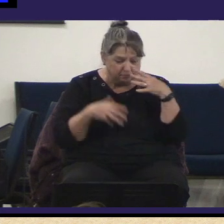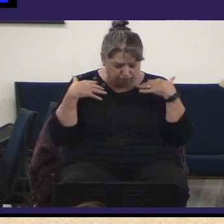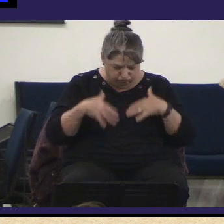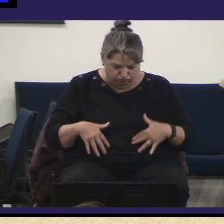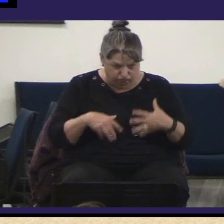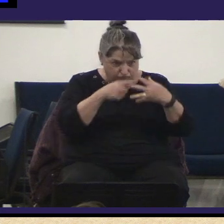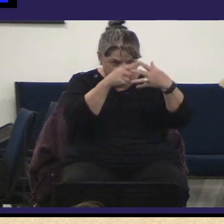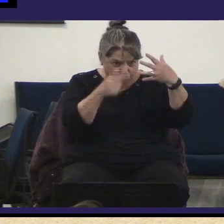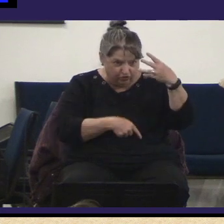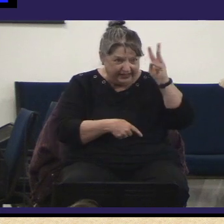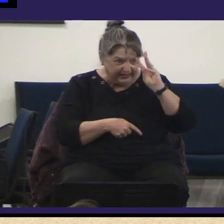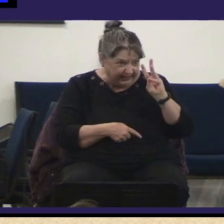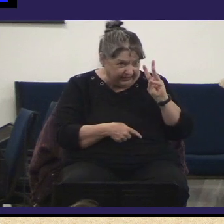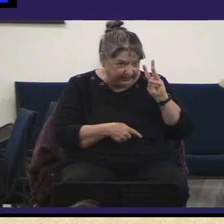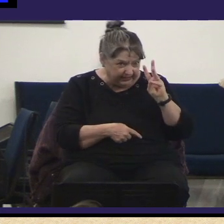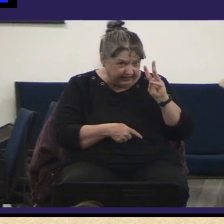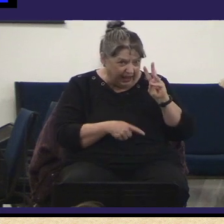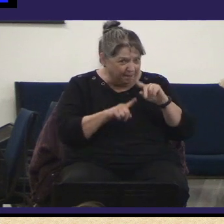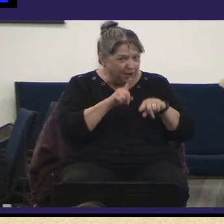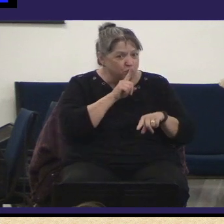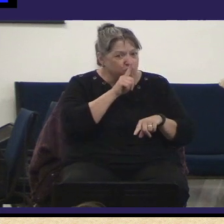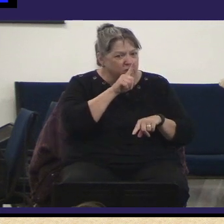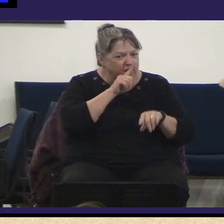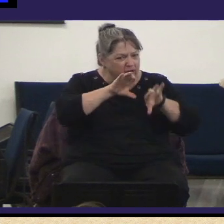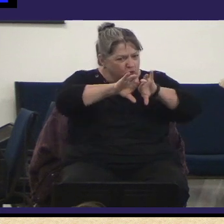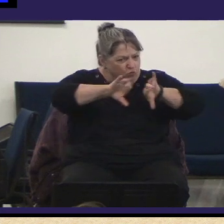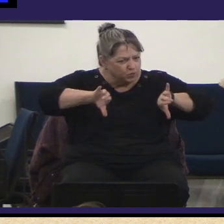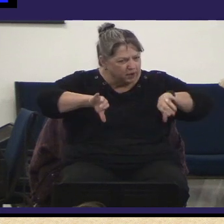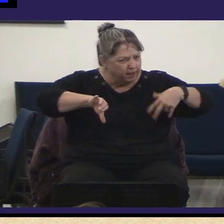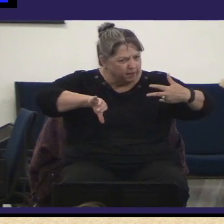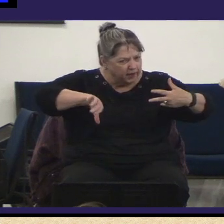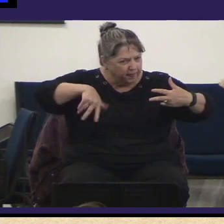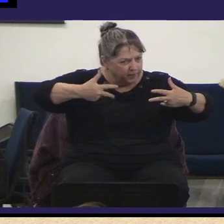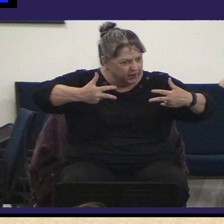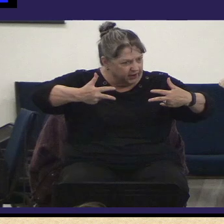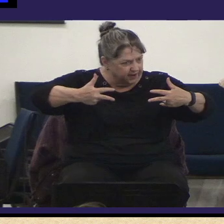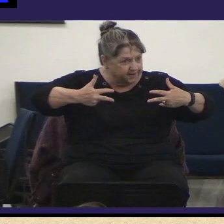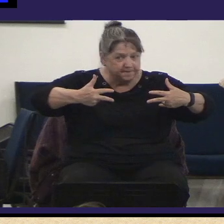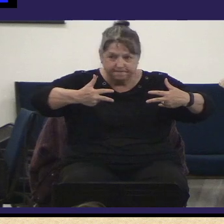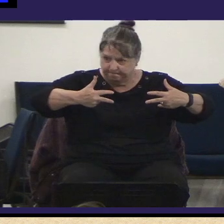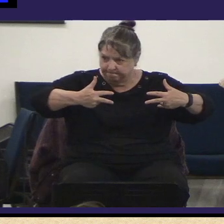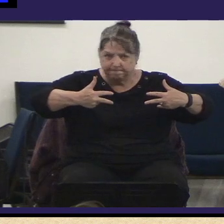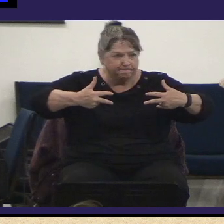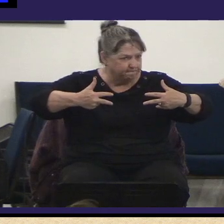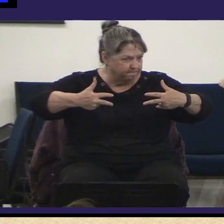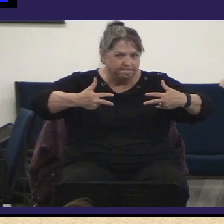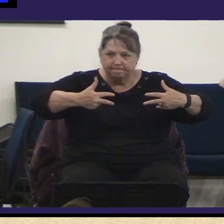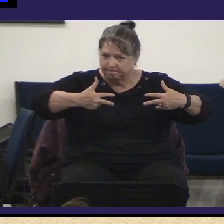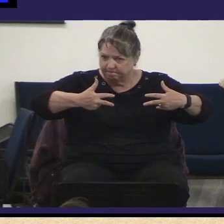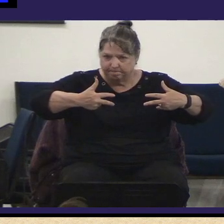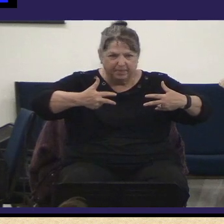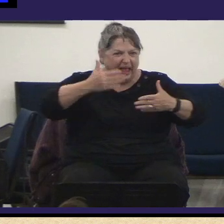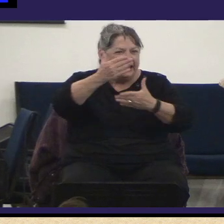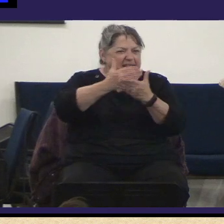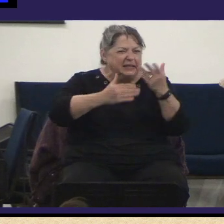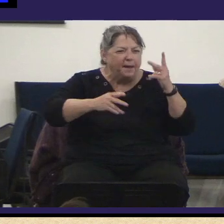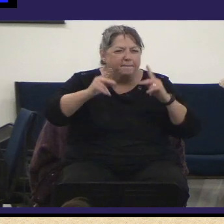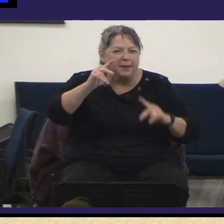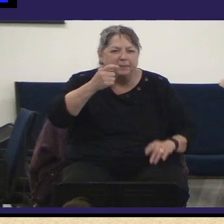So some people are comfortable with saying, hey, I take it that I need to put on the full armor of God every single